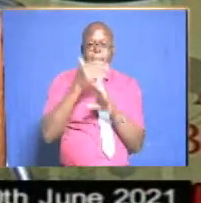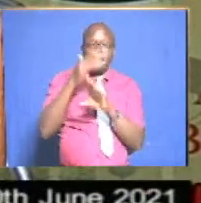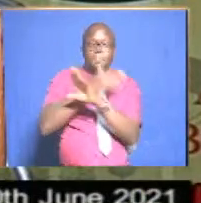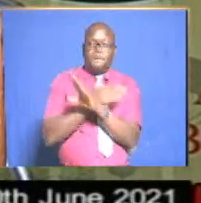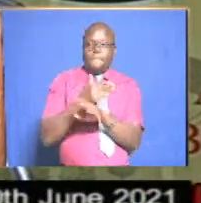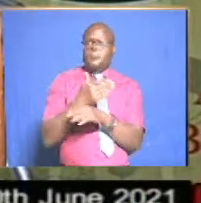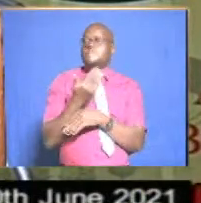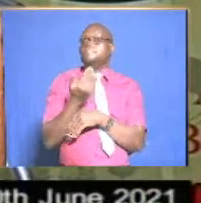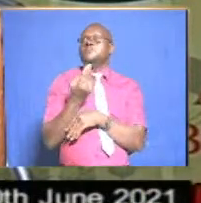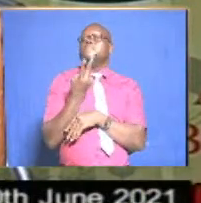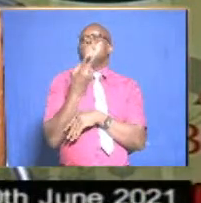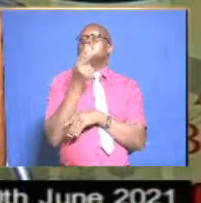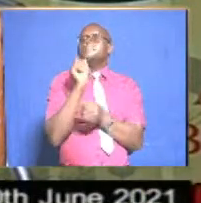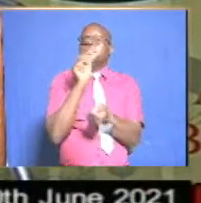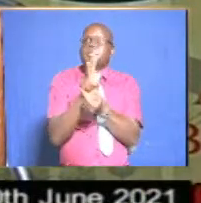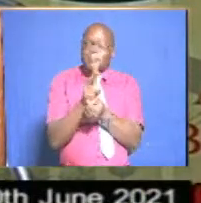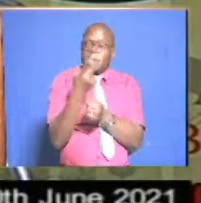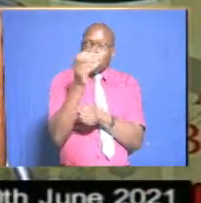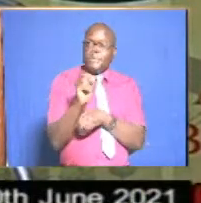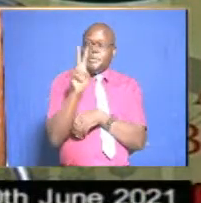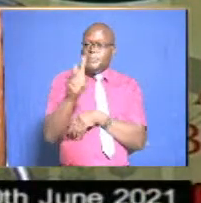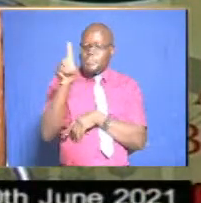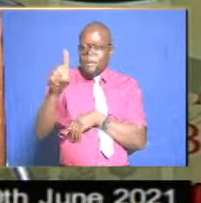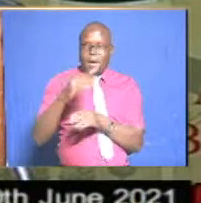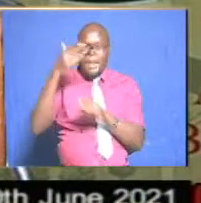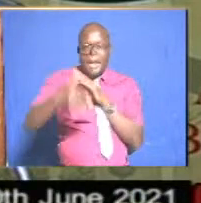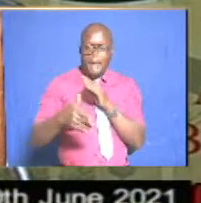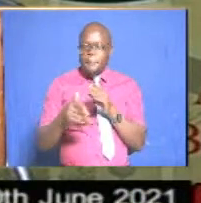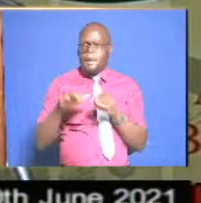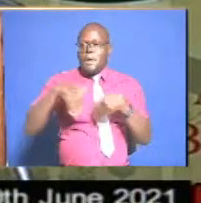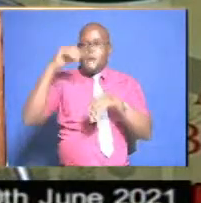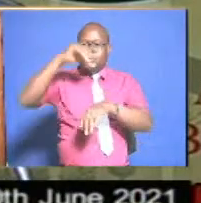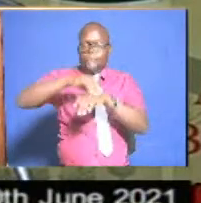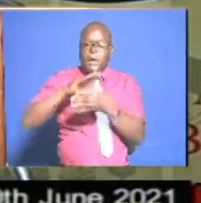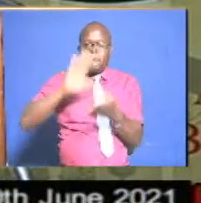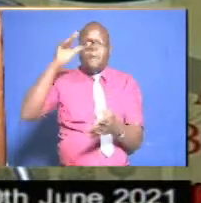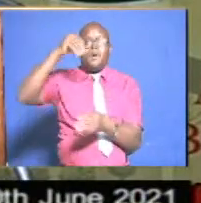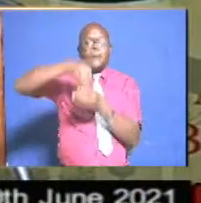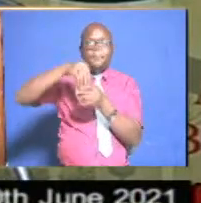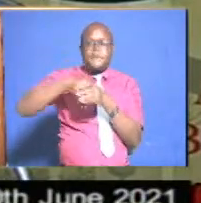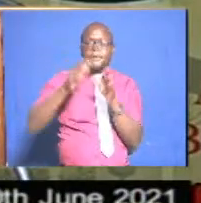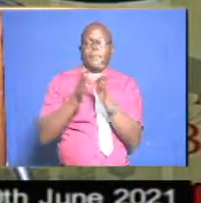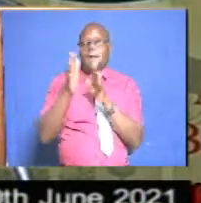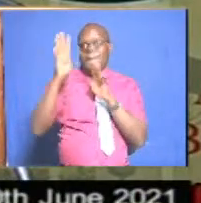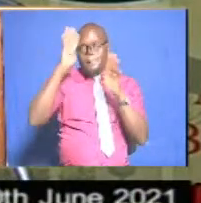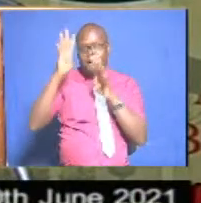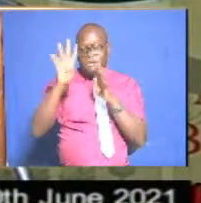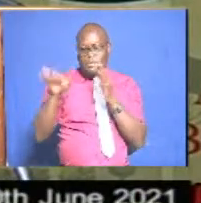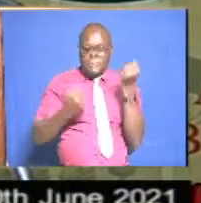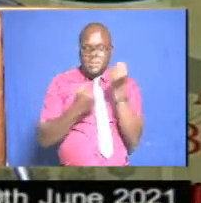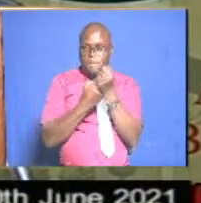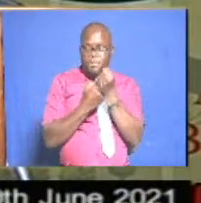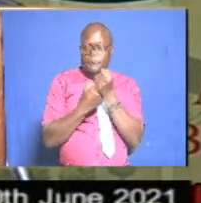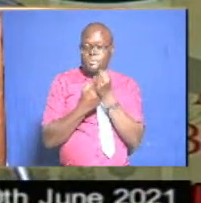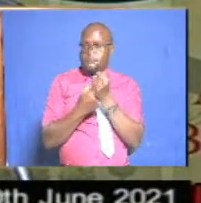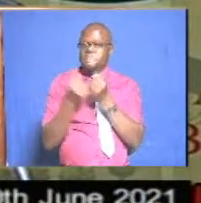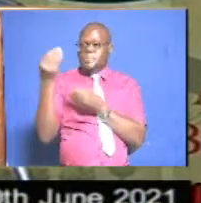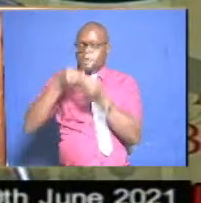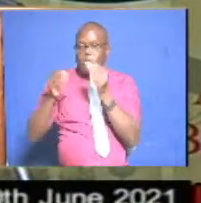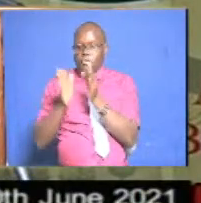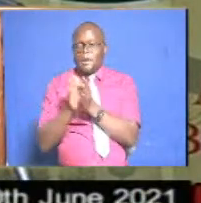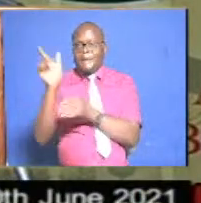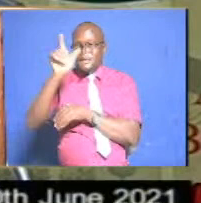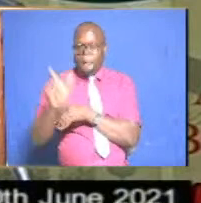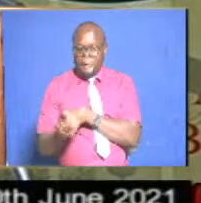of December 2021, a framework for attracting investments and innovative financial services into our economy and the region.